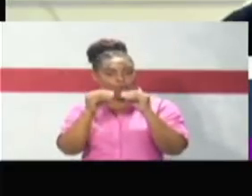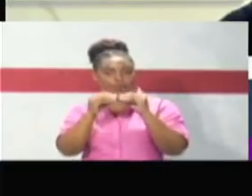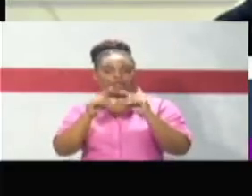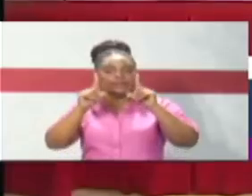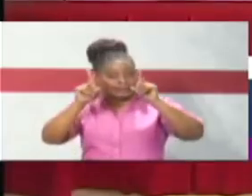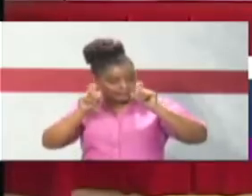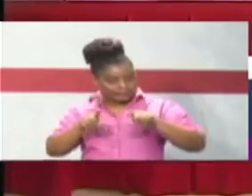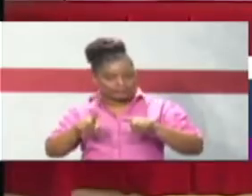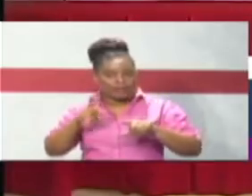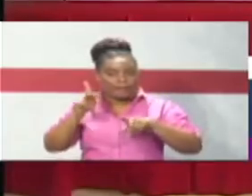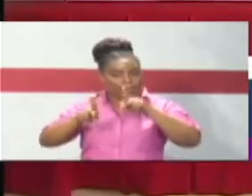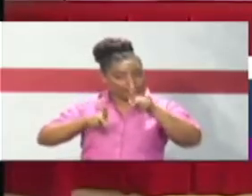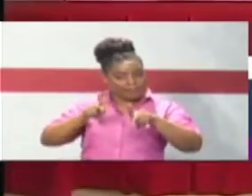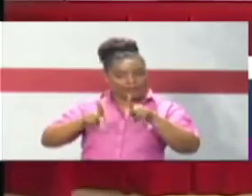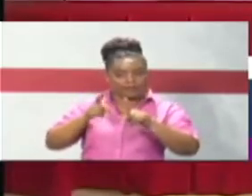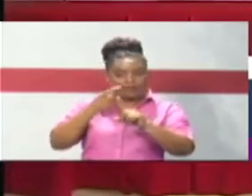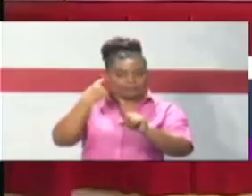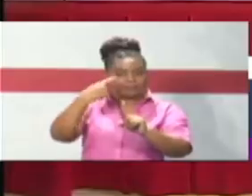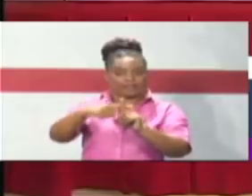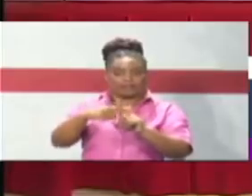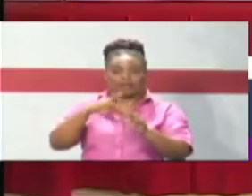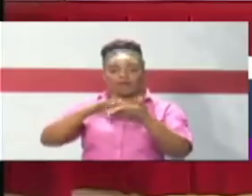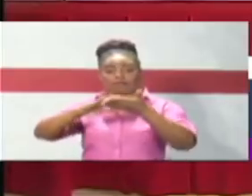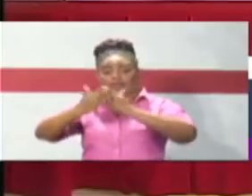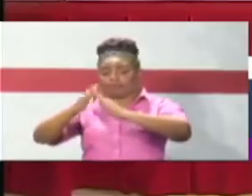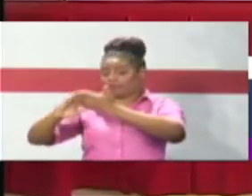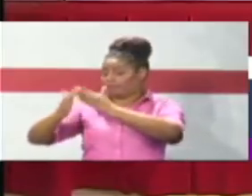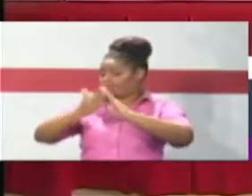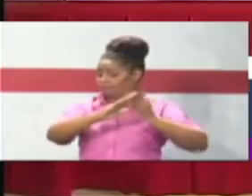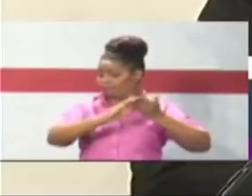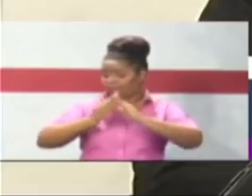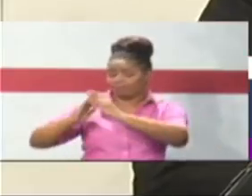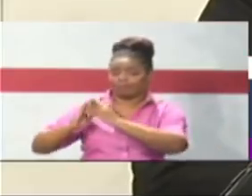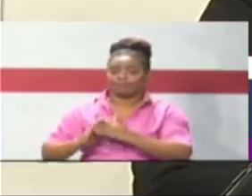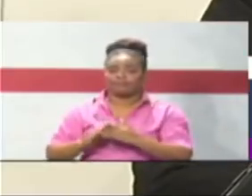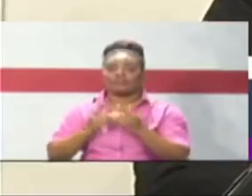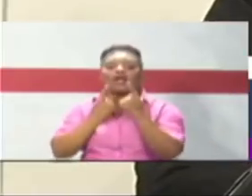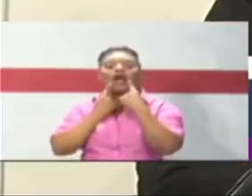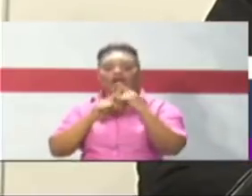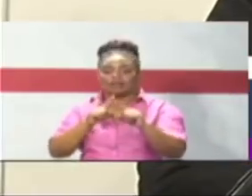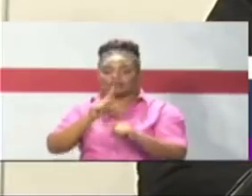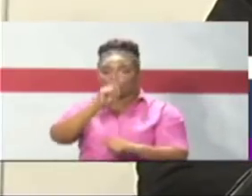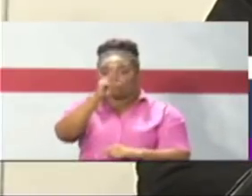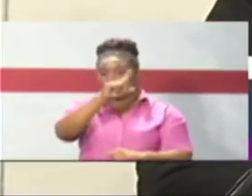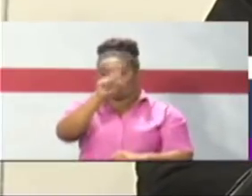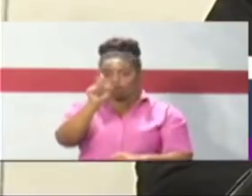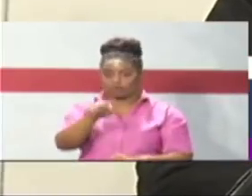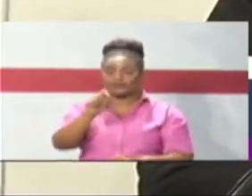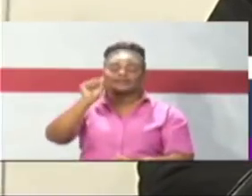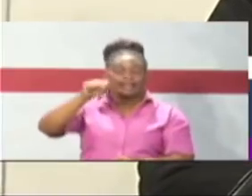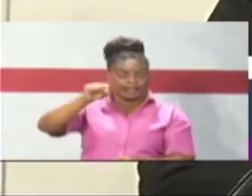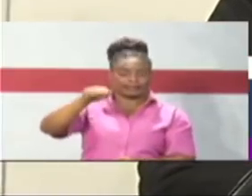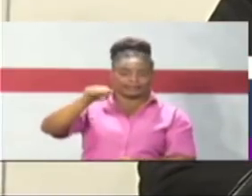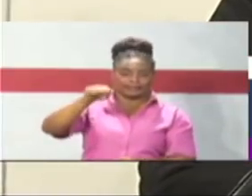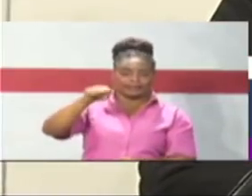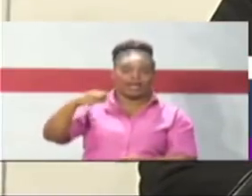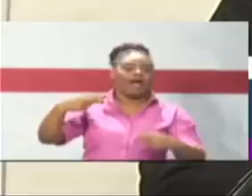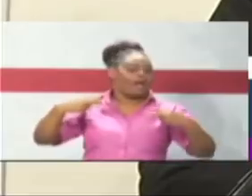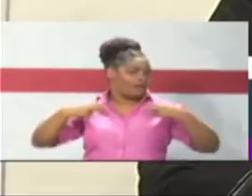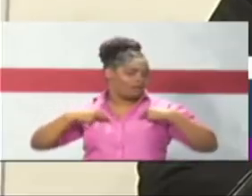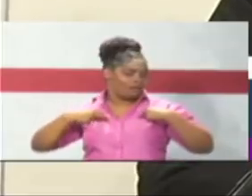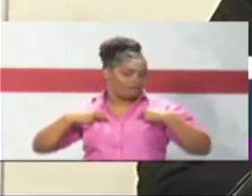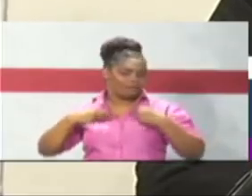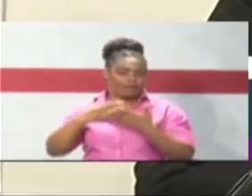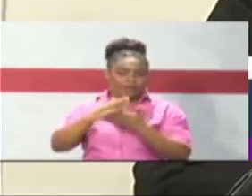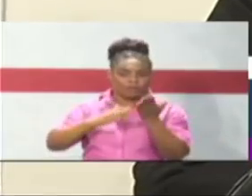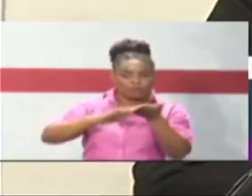thank you for the two questions. I will go backwards and answer the second one first. Yes, there is a proportion of the community cases which